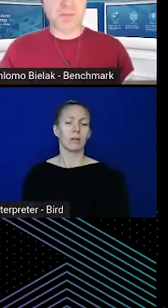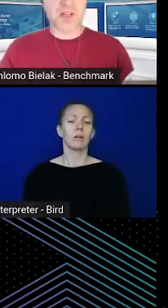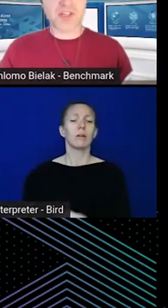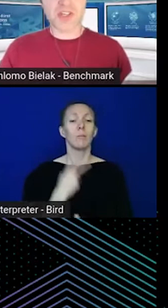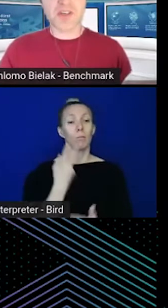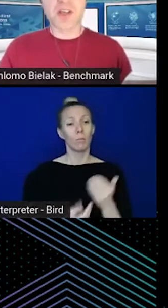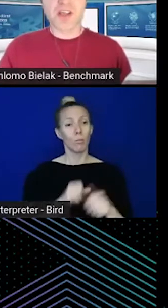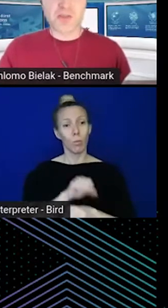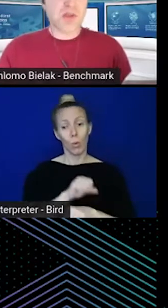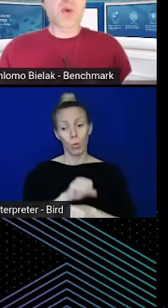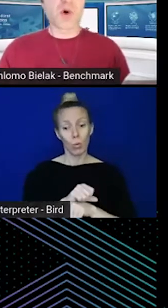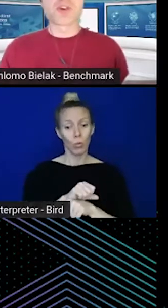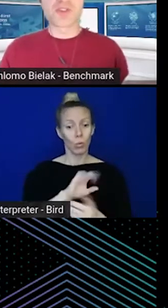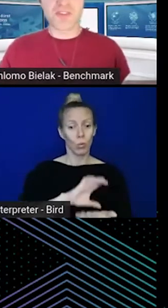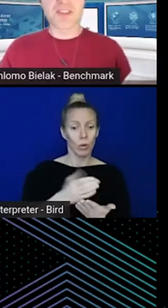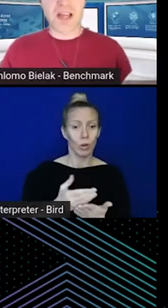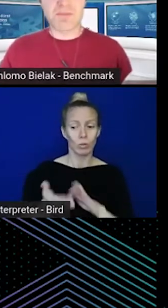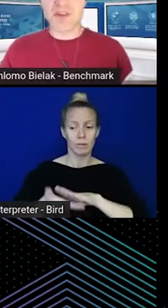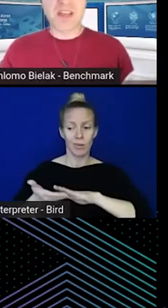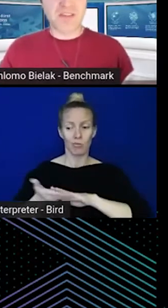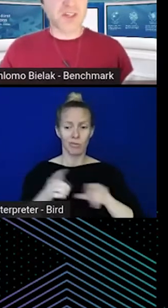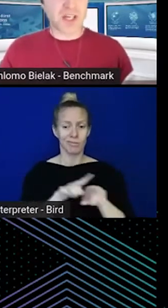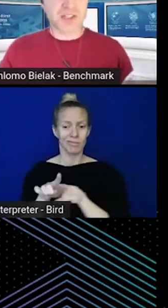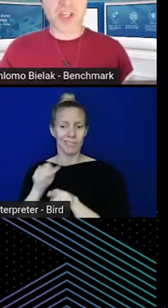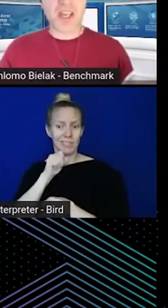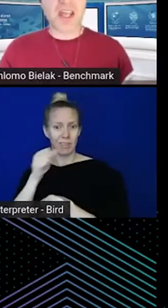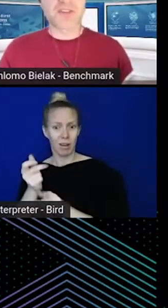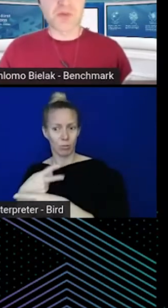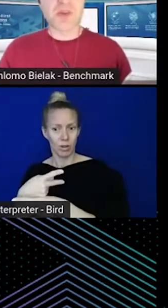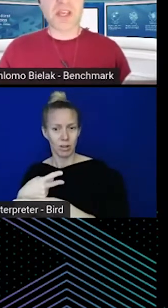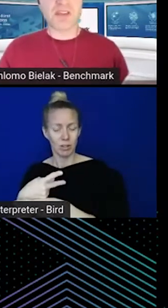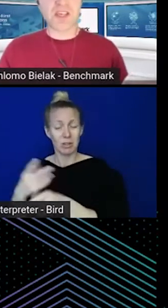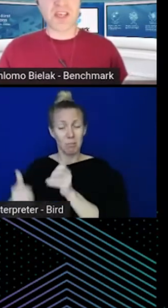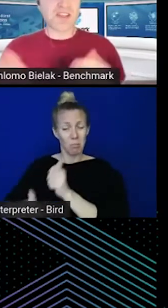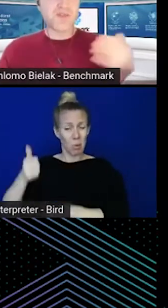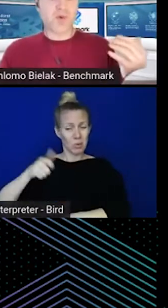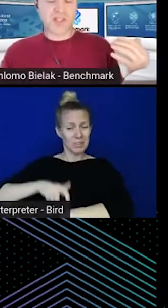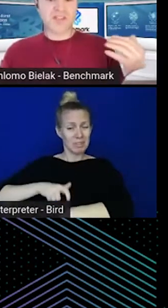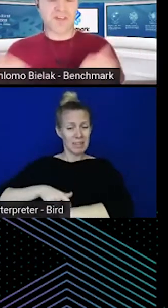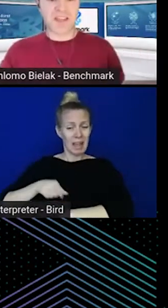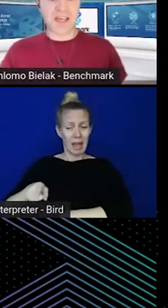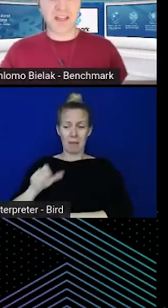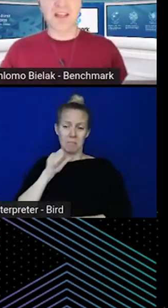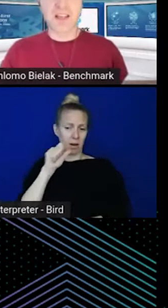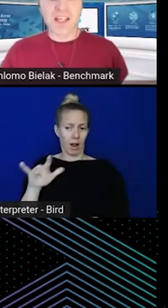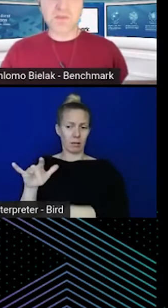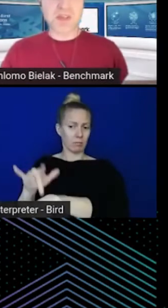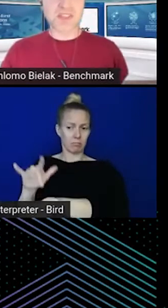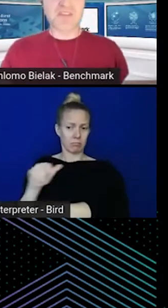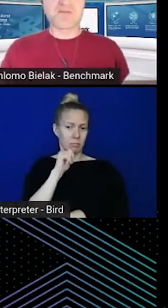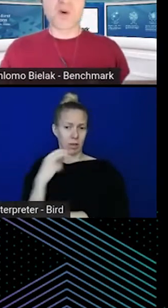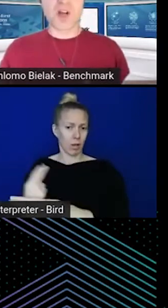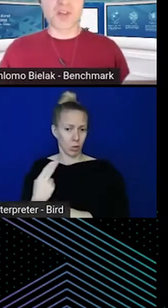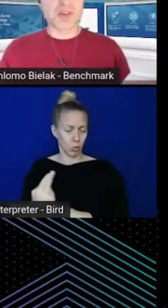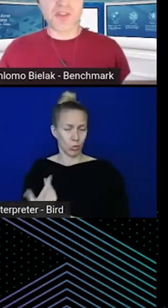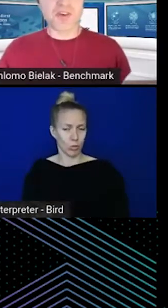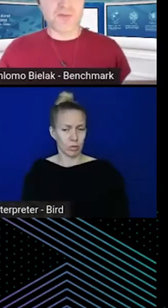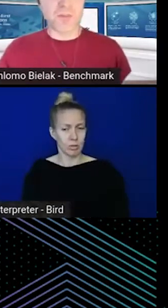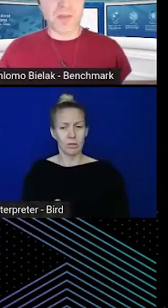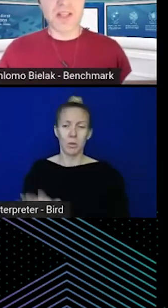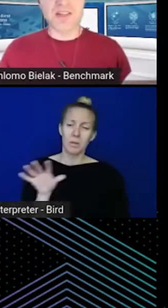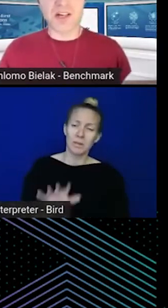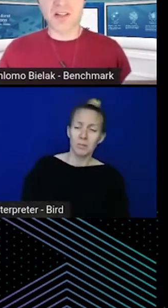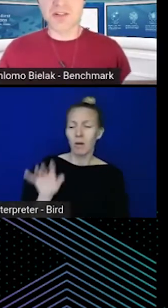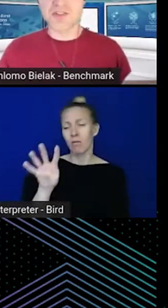as non-production, 3/4 of the time, they're never touched and never doing anything. And if you quantify that, it's basically